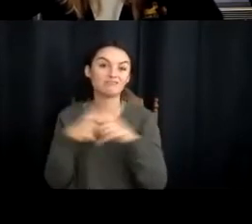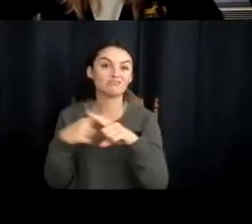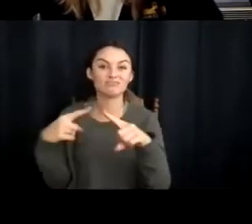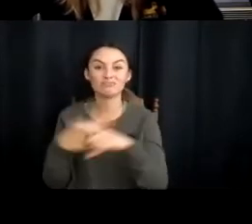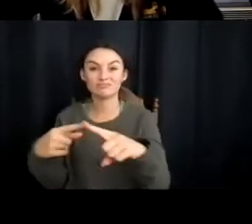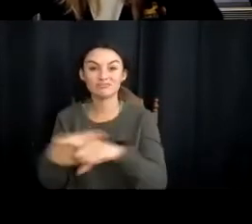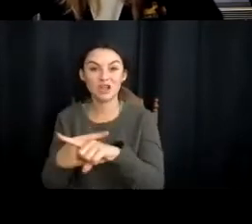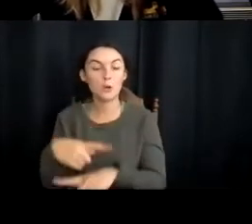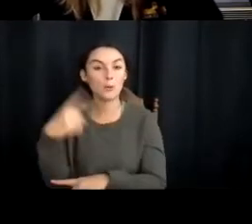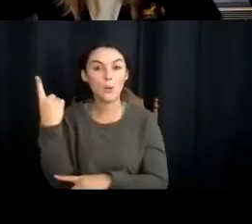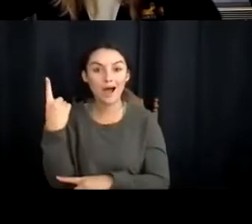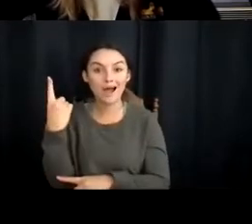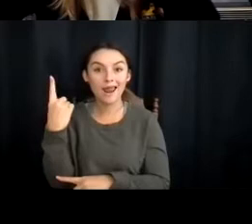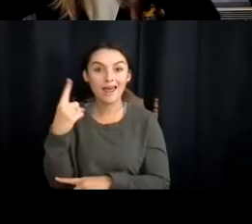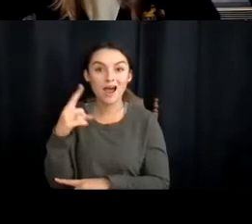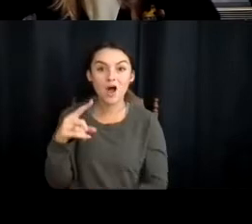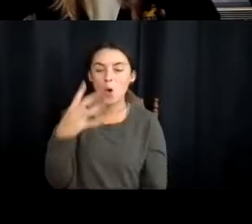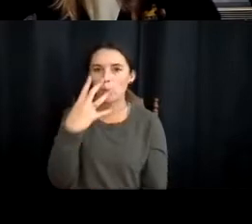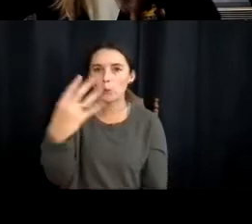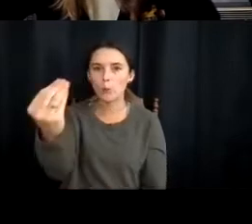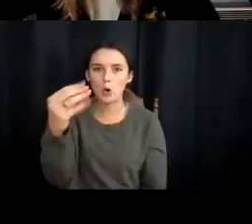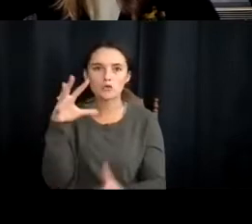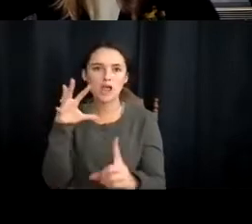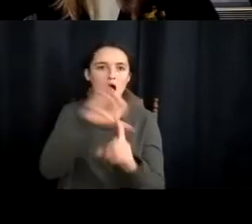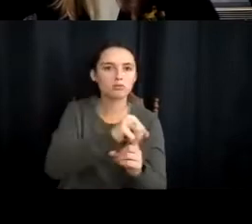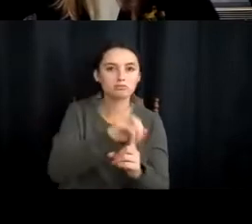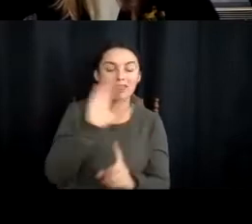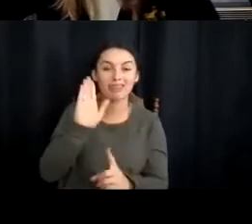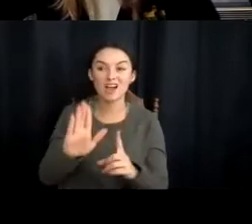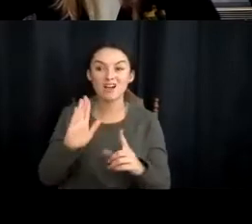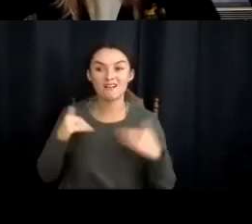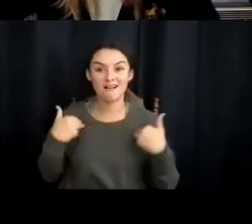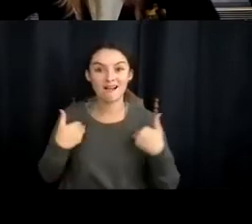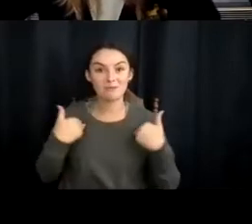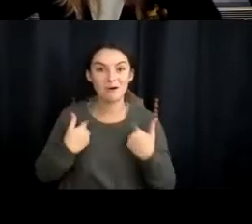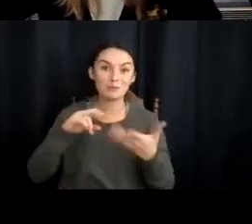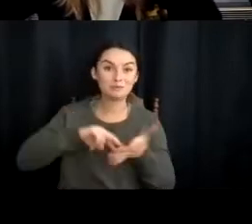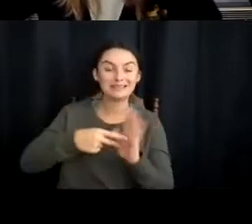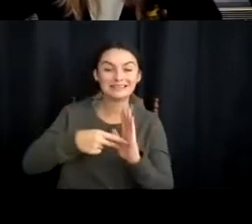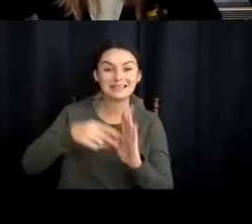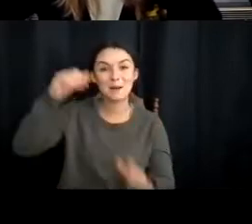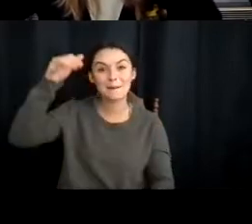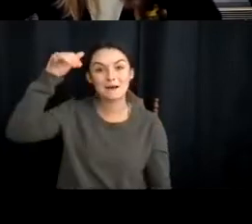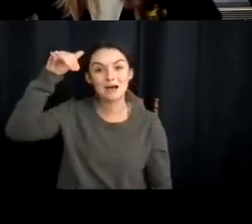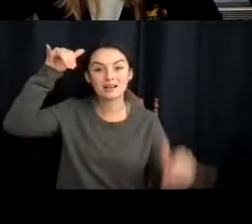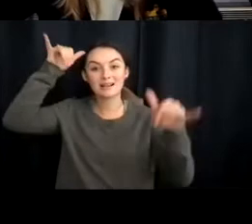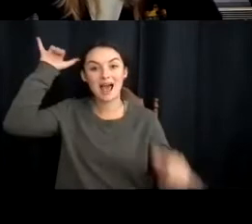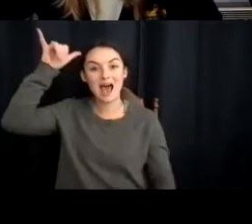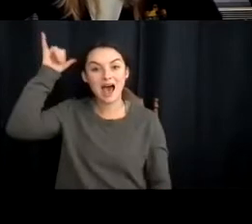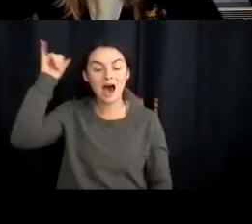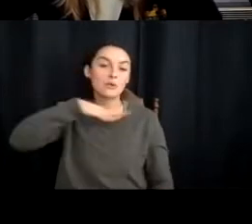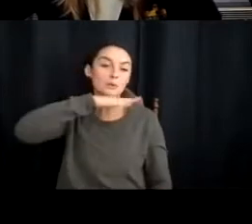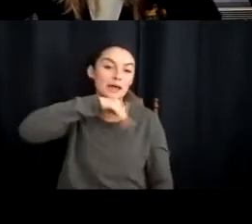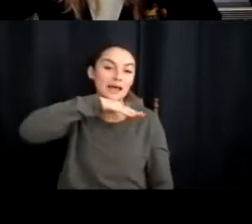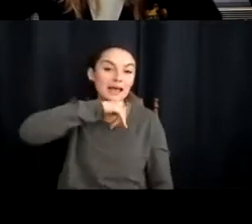wolves attacking their livestock meaning pigs, horses, cows. And another issue was that a wealthy property